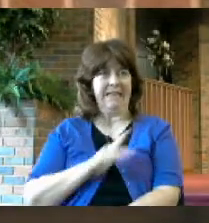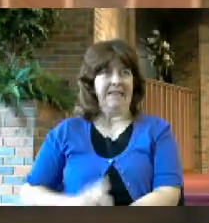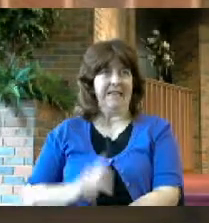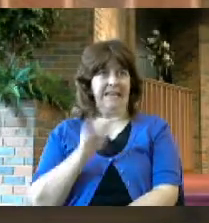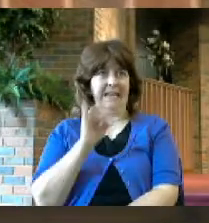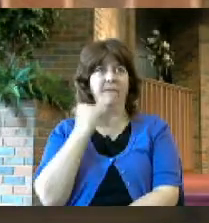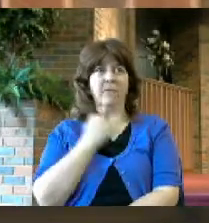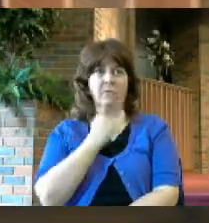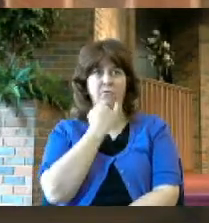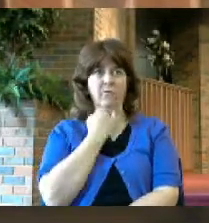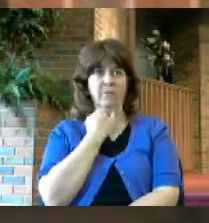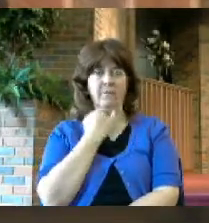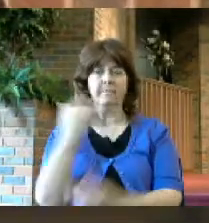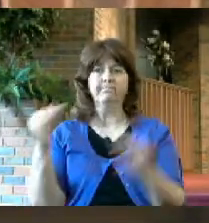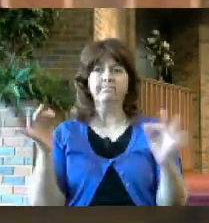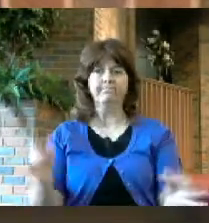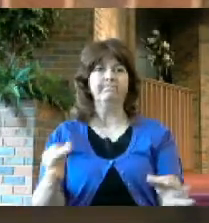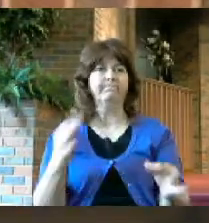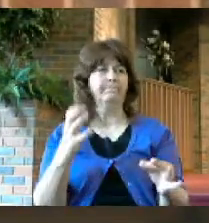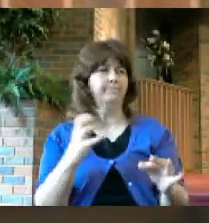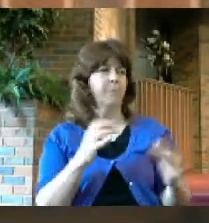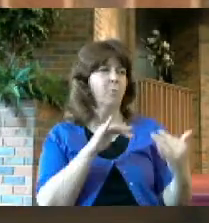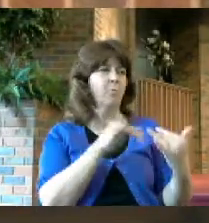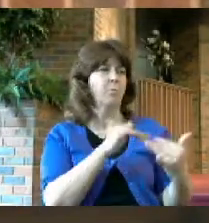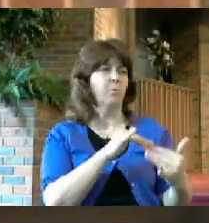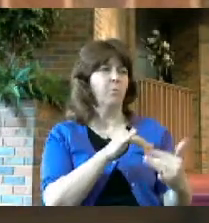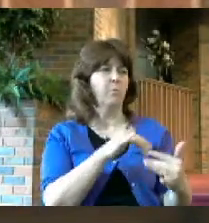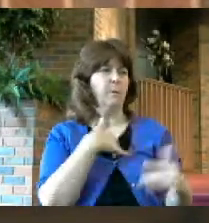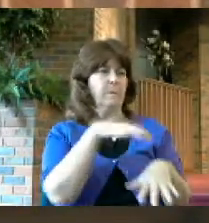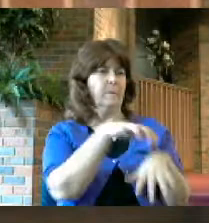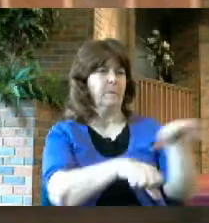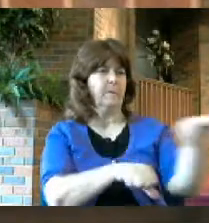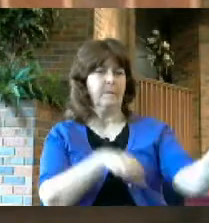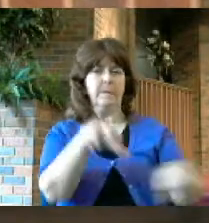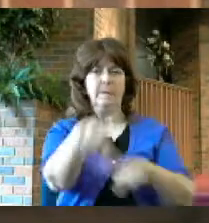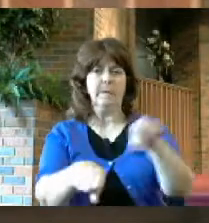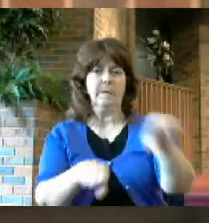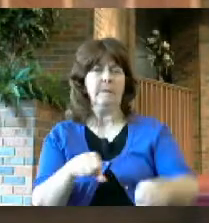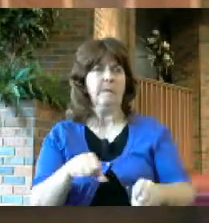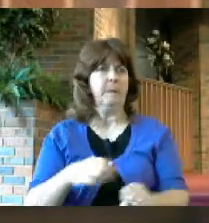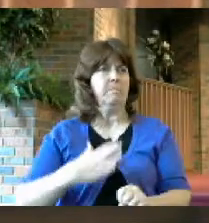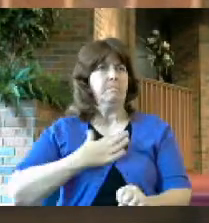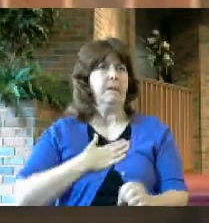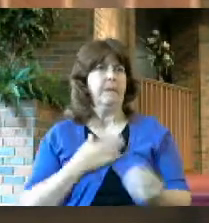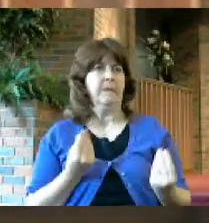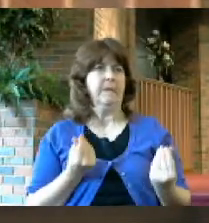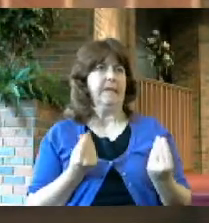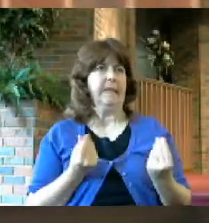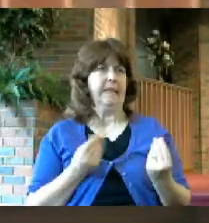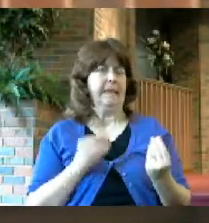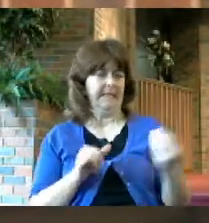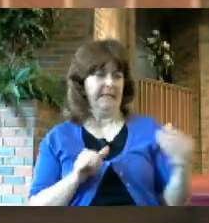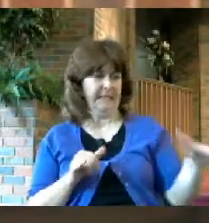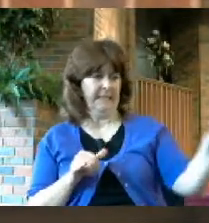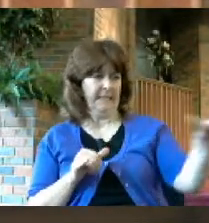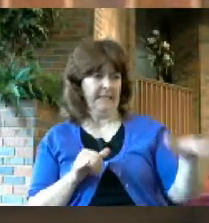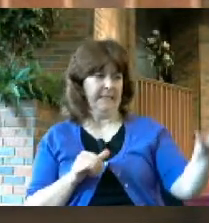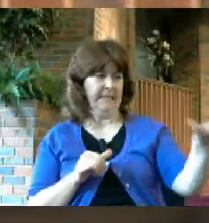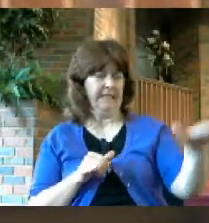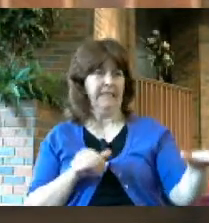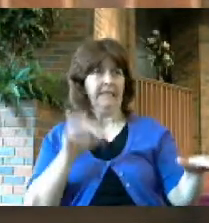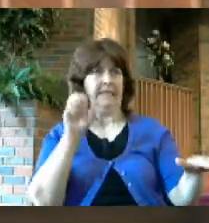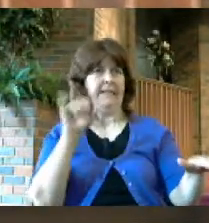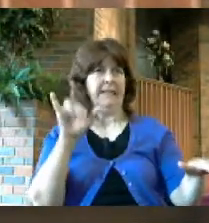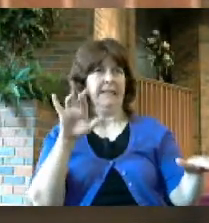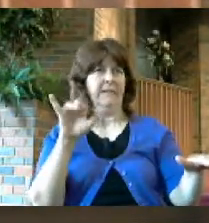land that is now under the control of the Syrians, Ramoth-Gilead. It's over in the land we would call Jordan today, across the